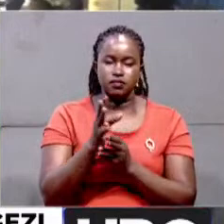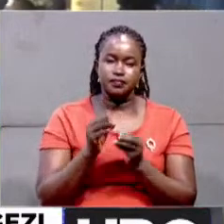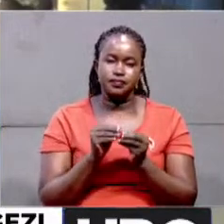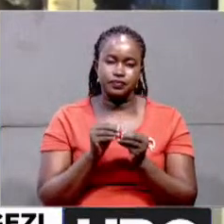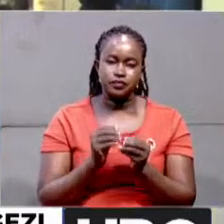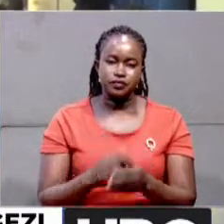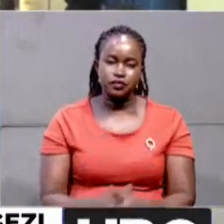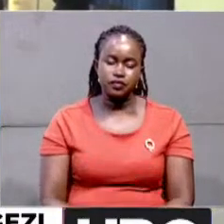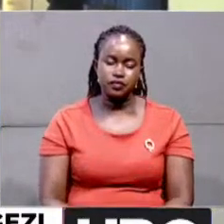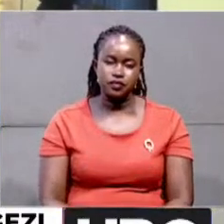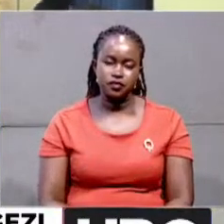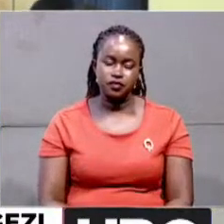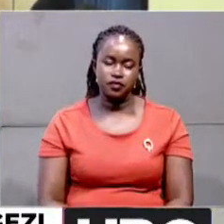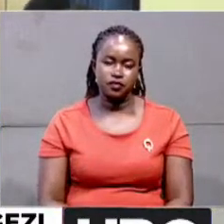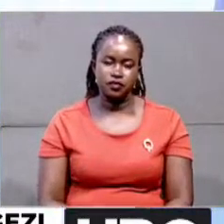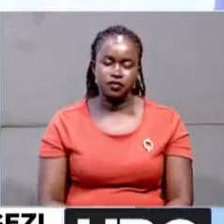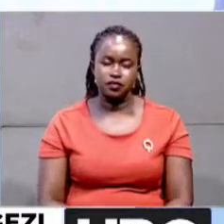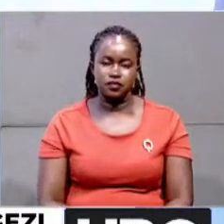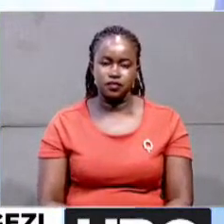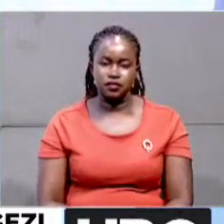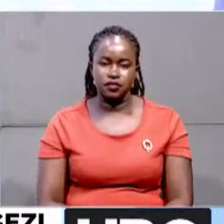UBC News.